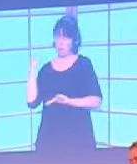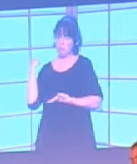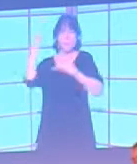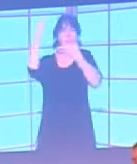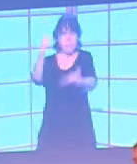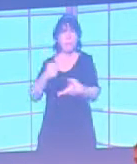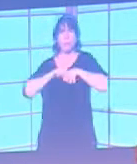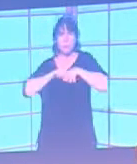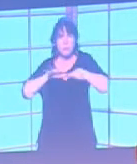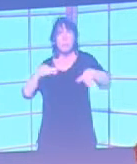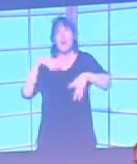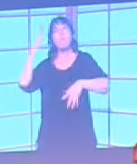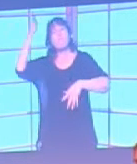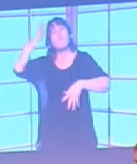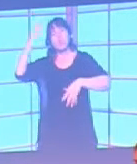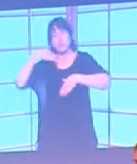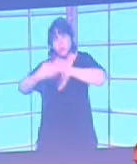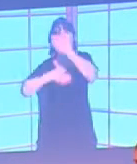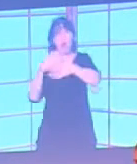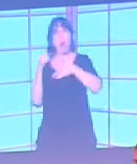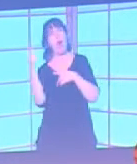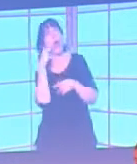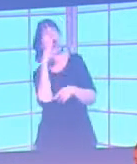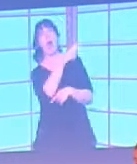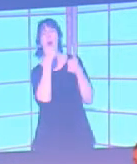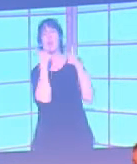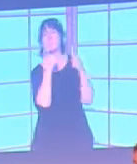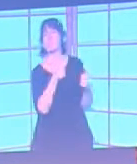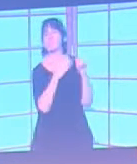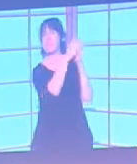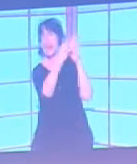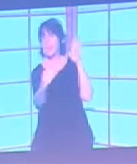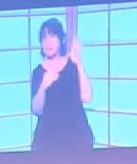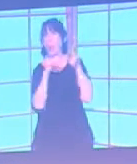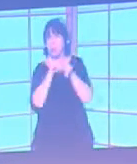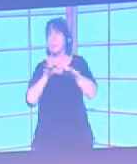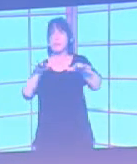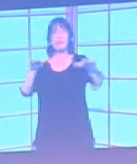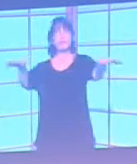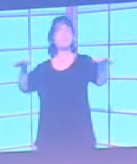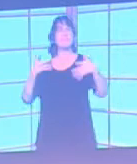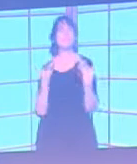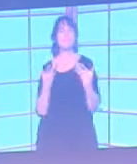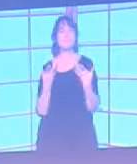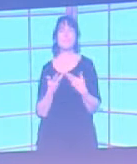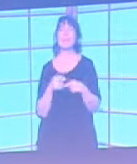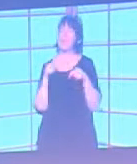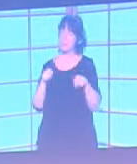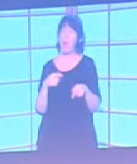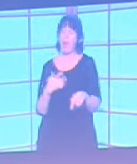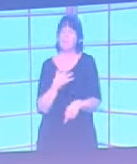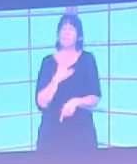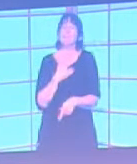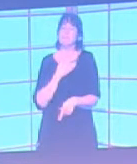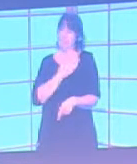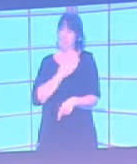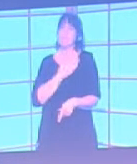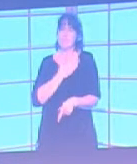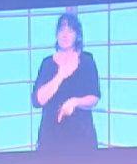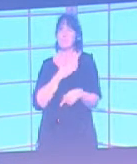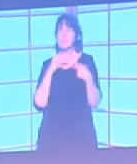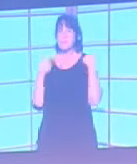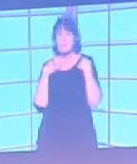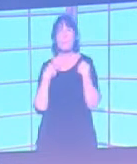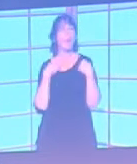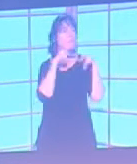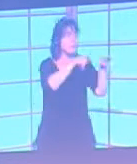place. I very much thank you all. It's a touching moment for us, because it's really from going around the